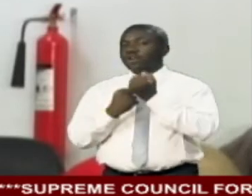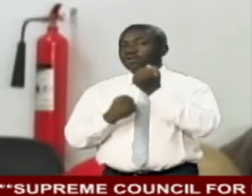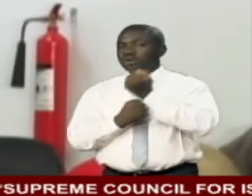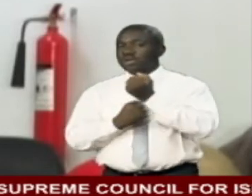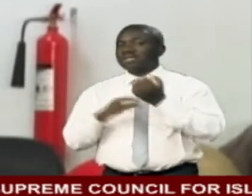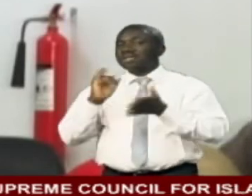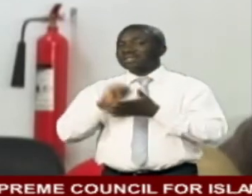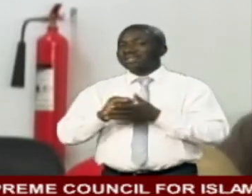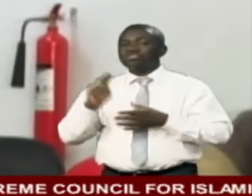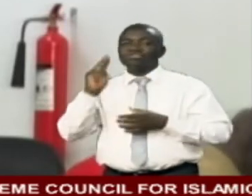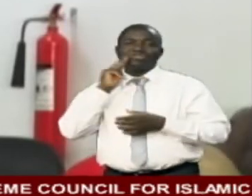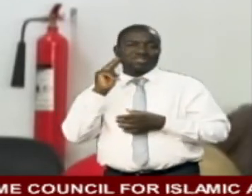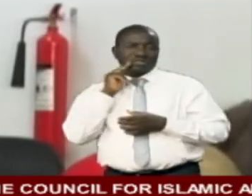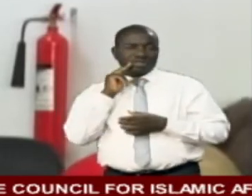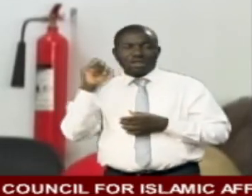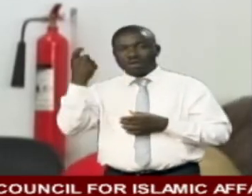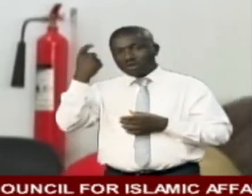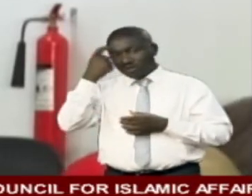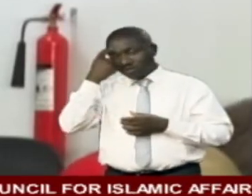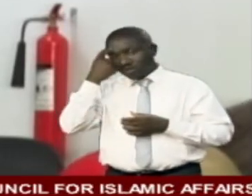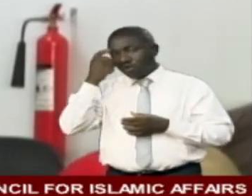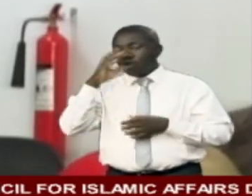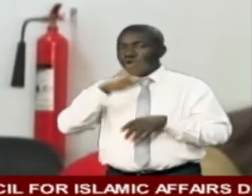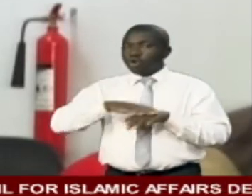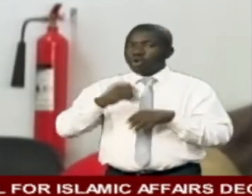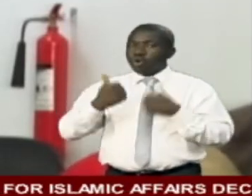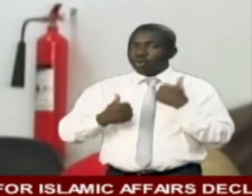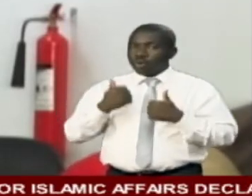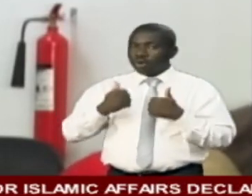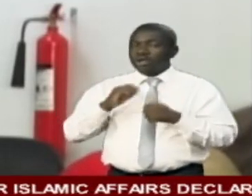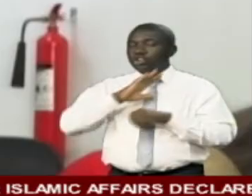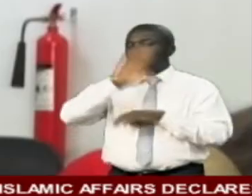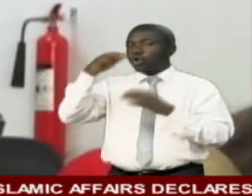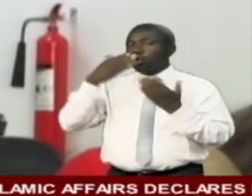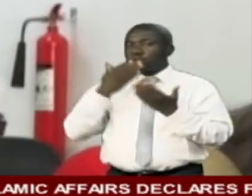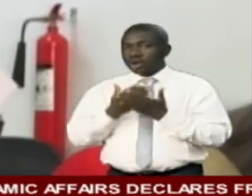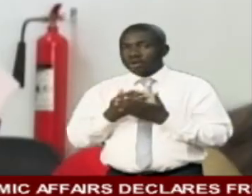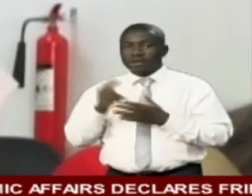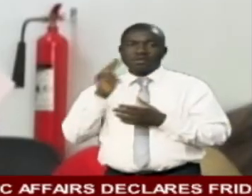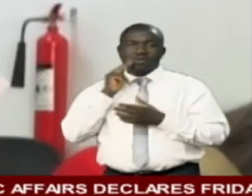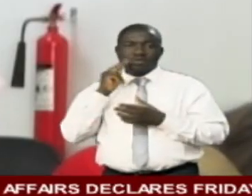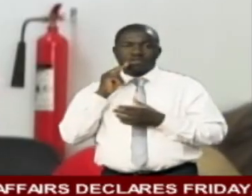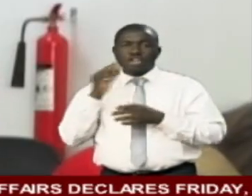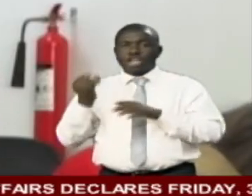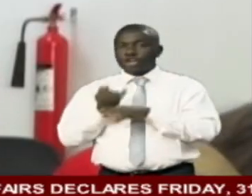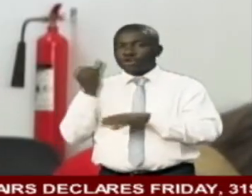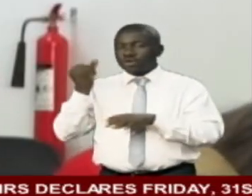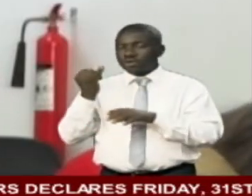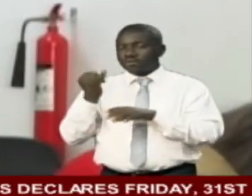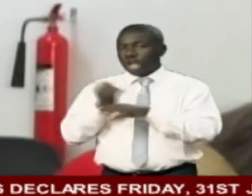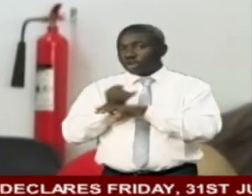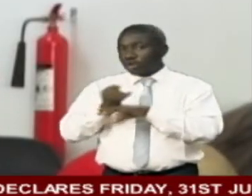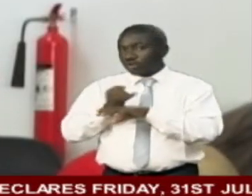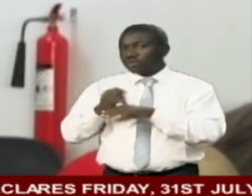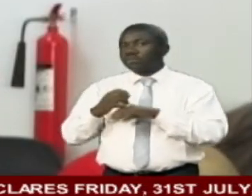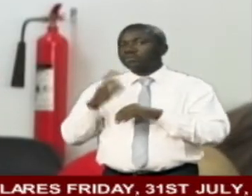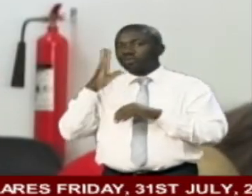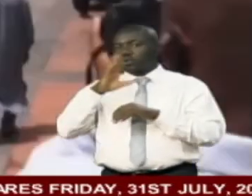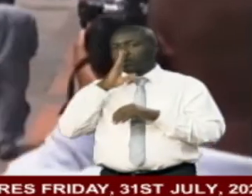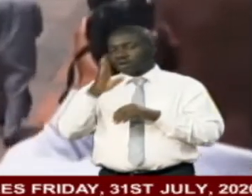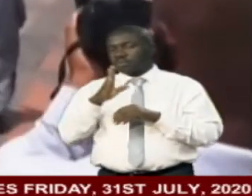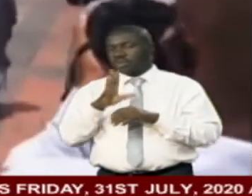the Nigerian government, or on which the entire Nigerian industrial development agenda can be